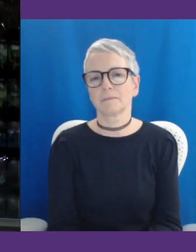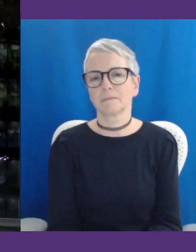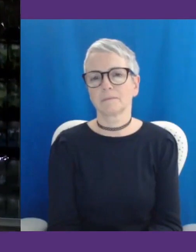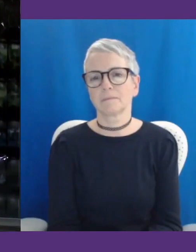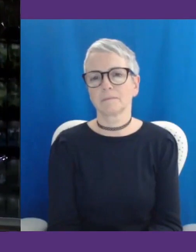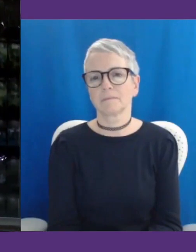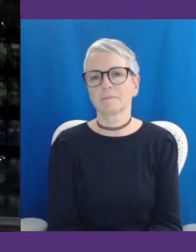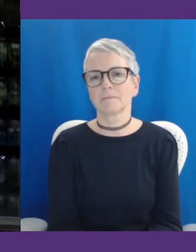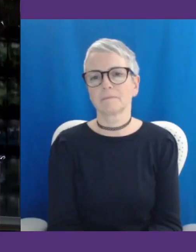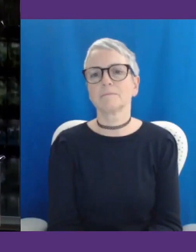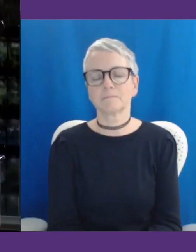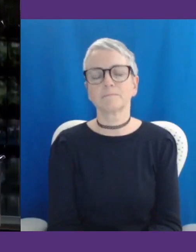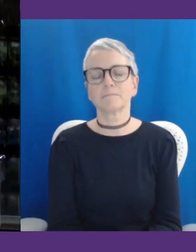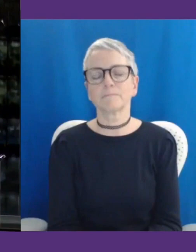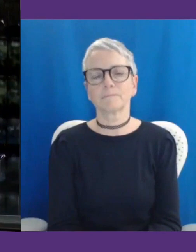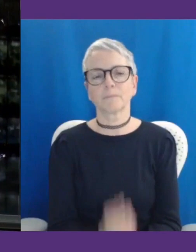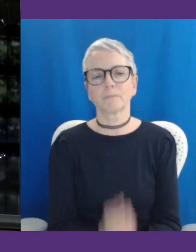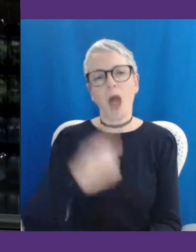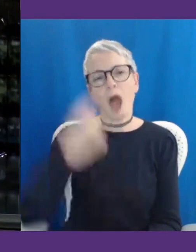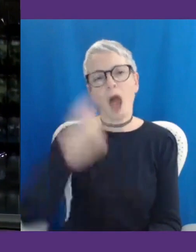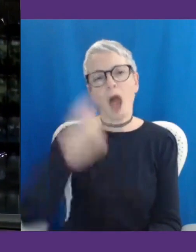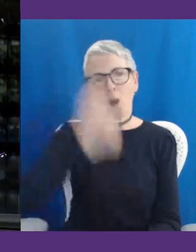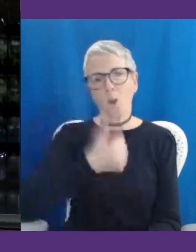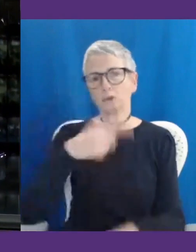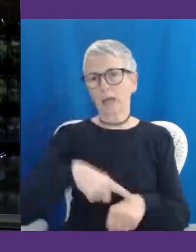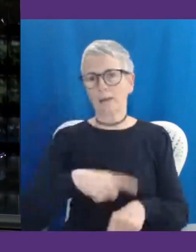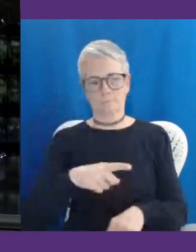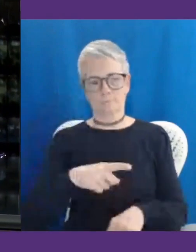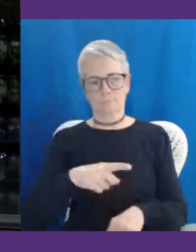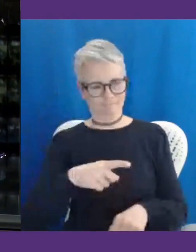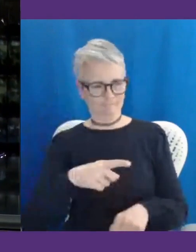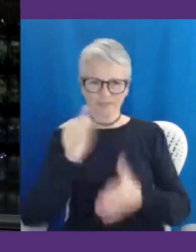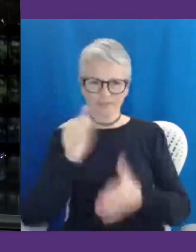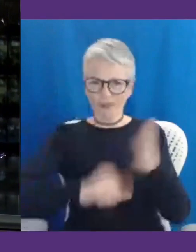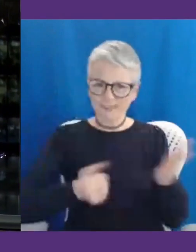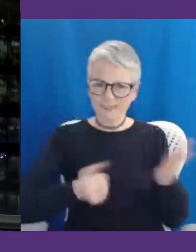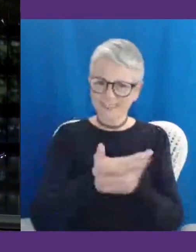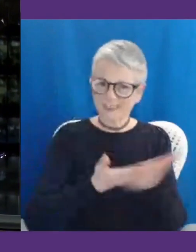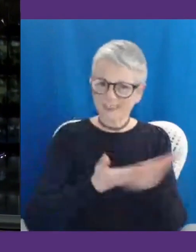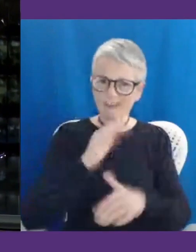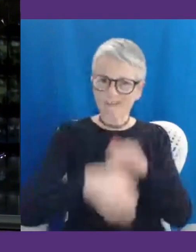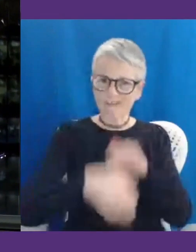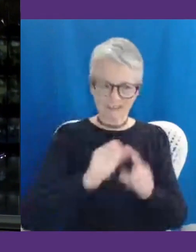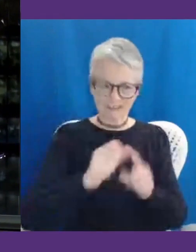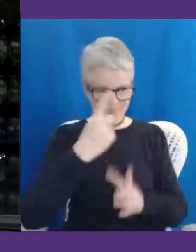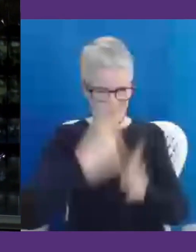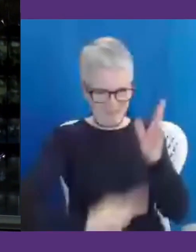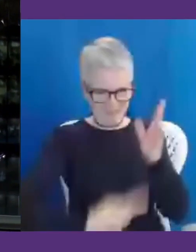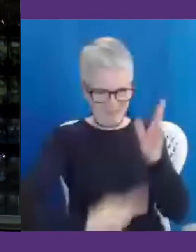time to be having this discussion about disability and technology.